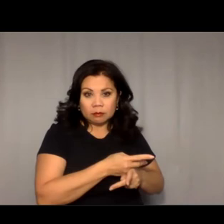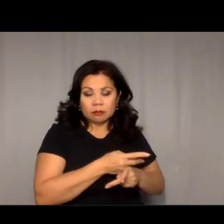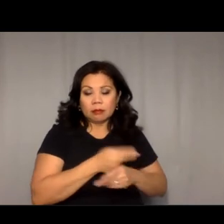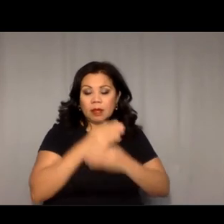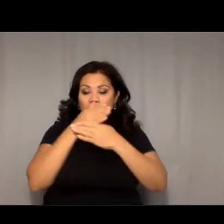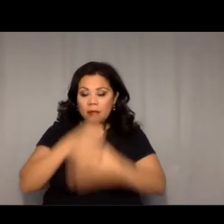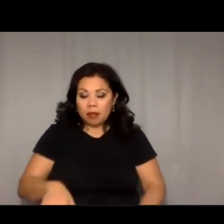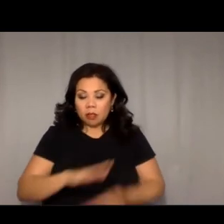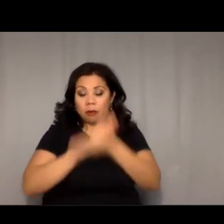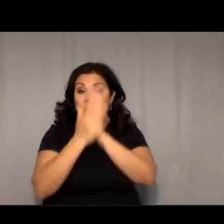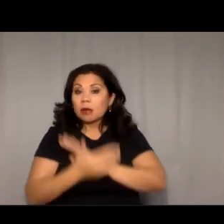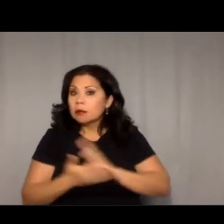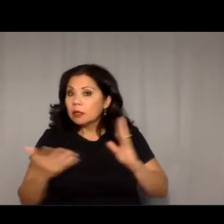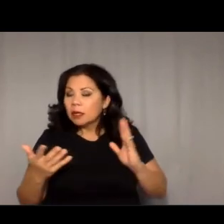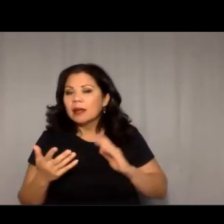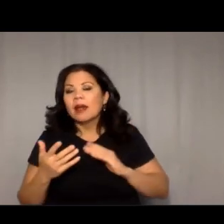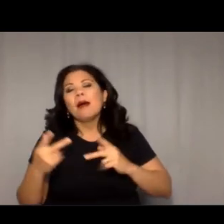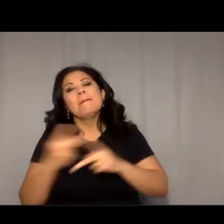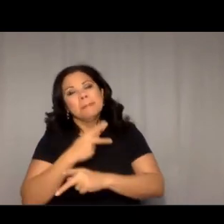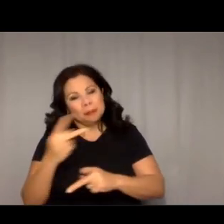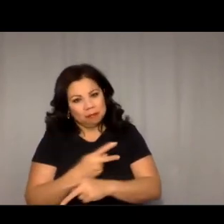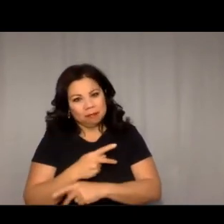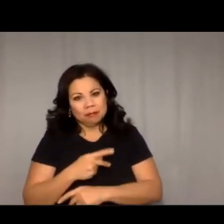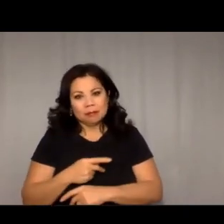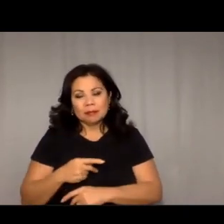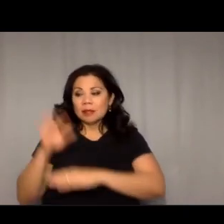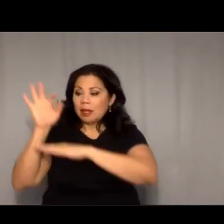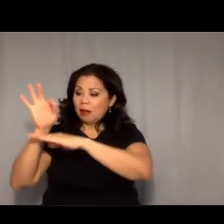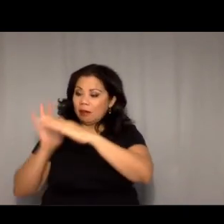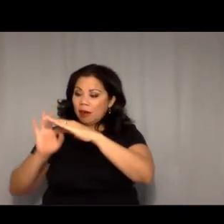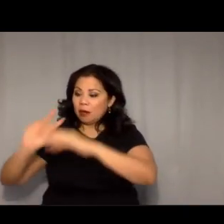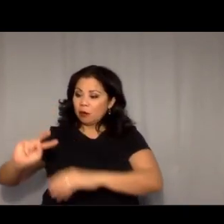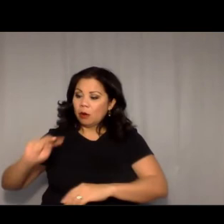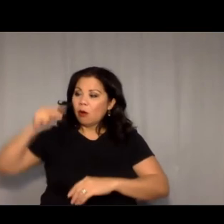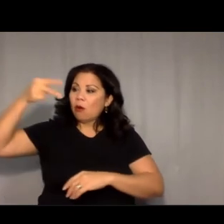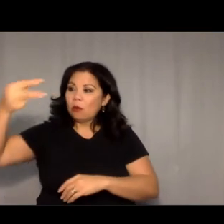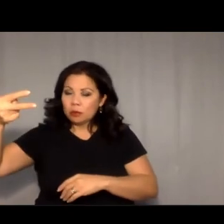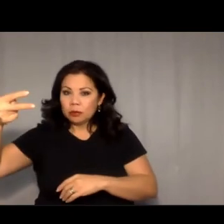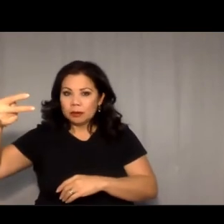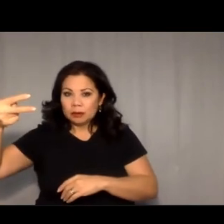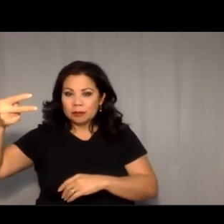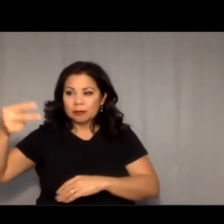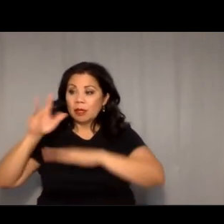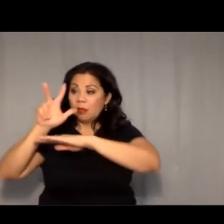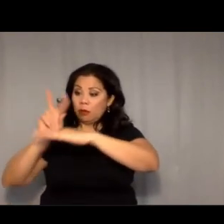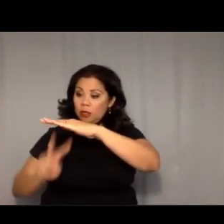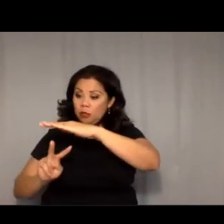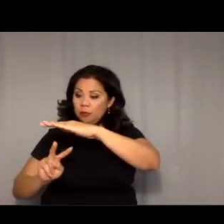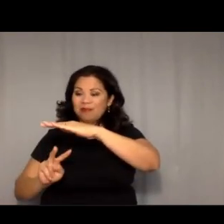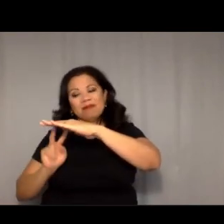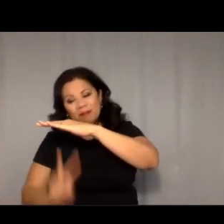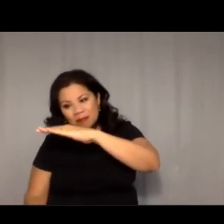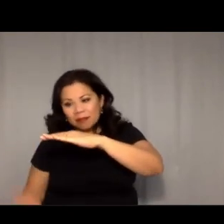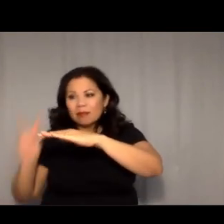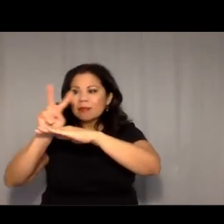change that to what? Multiplication. And this fraction was 3/2. Now what is it going to be?